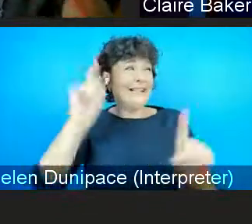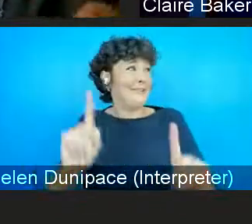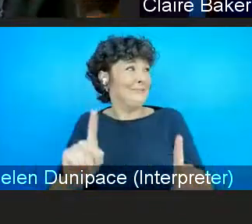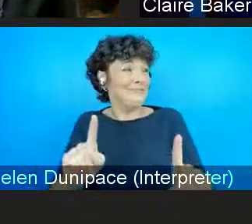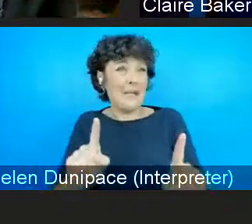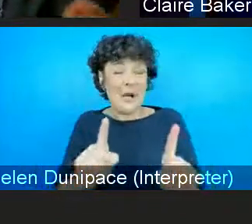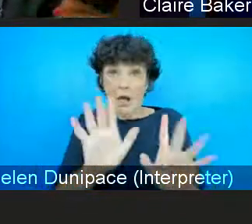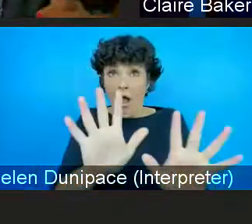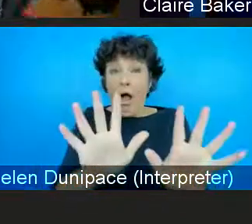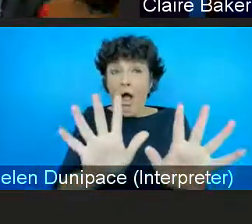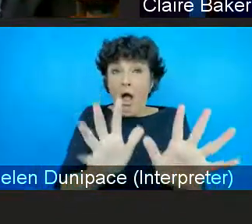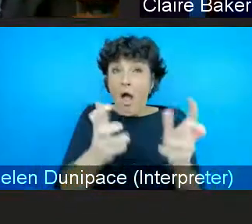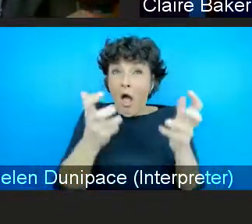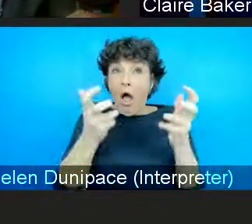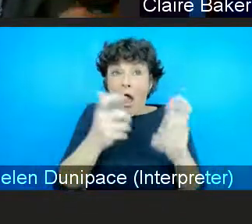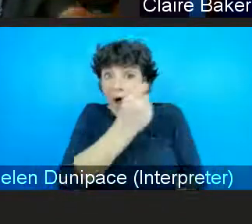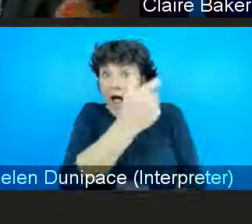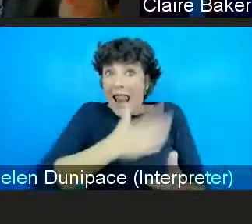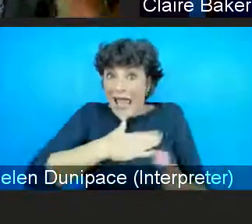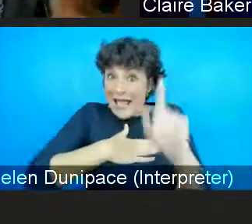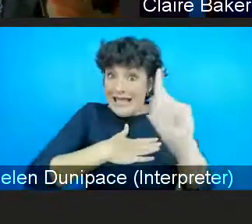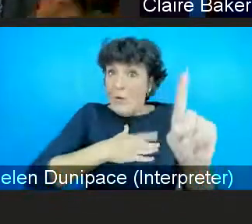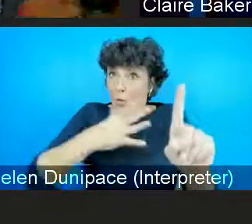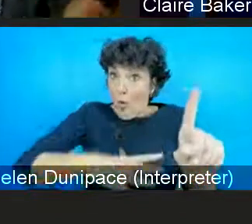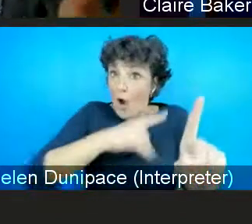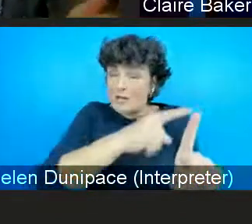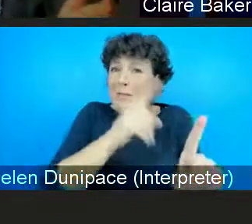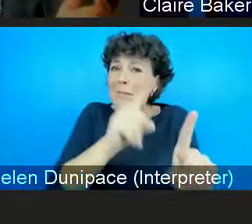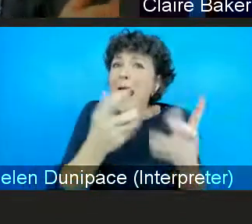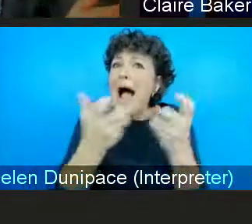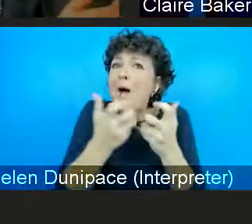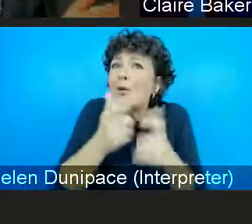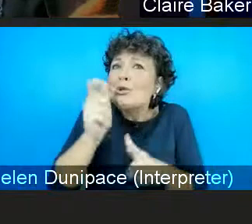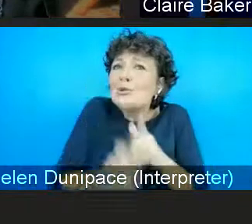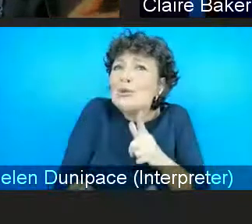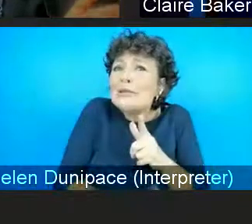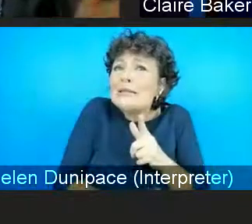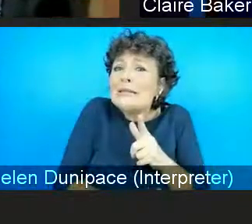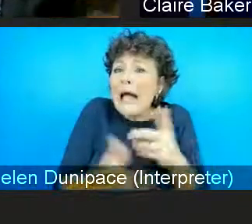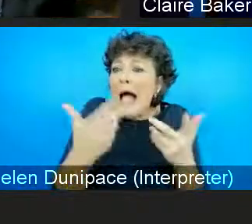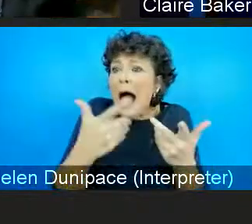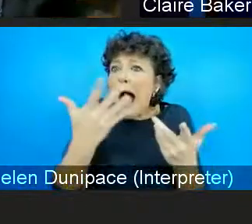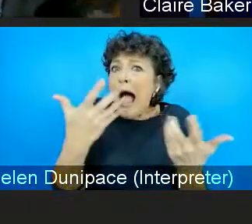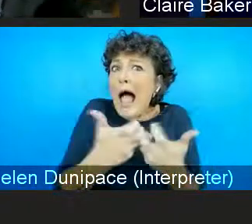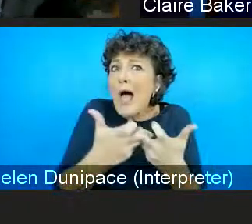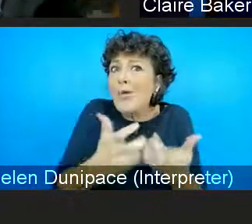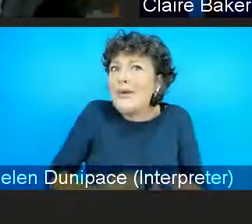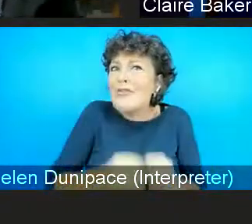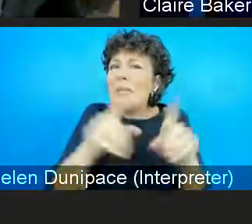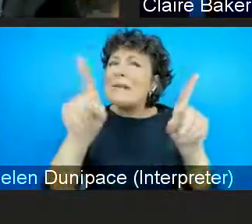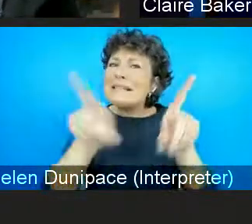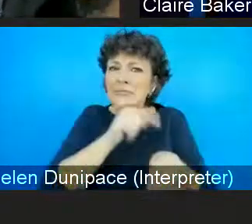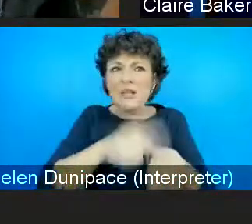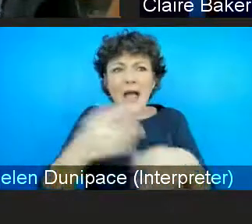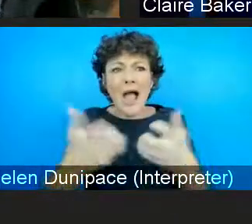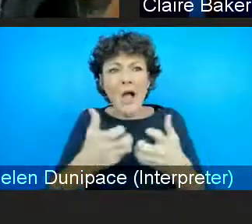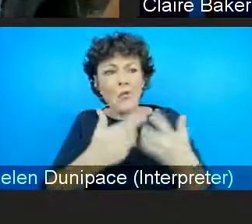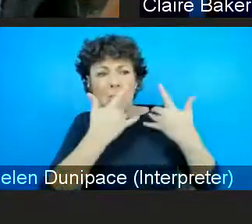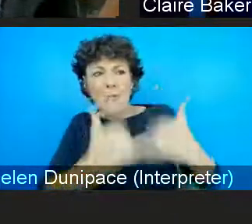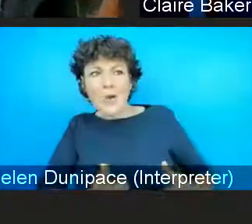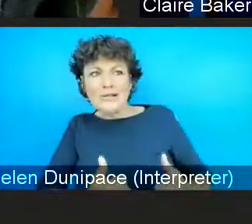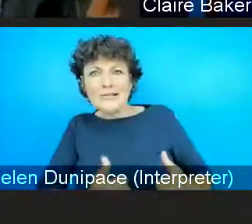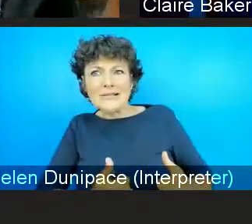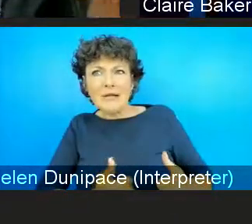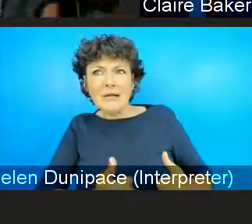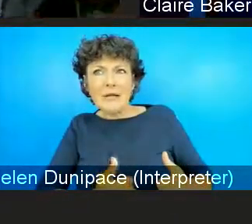to adopt it, implement it, and then monitor and say that the delivery was actually done towards that, what was said that